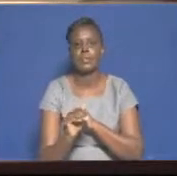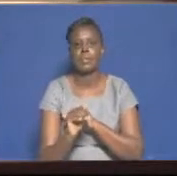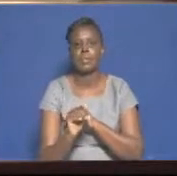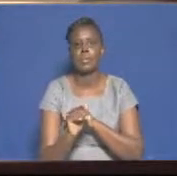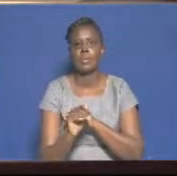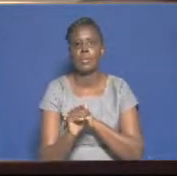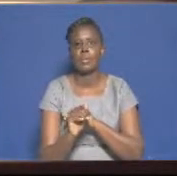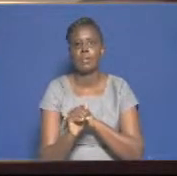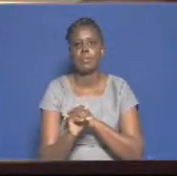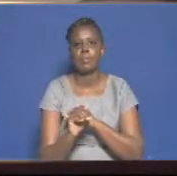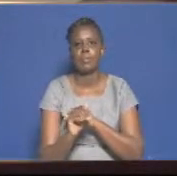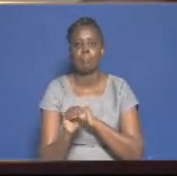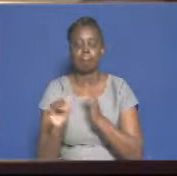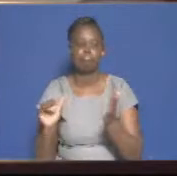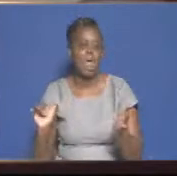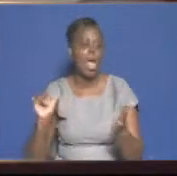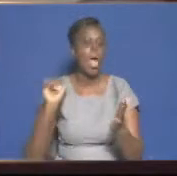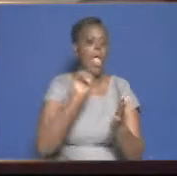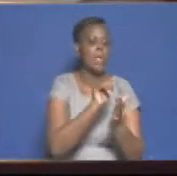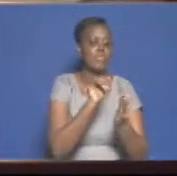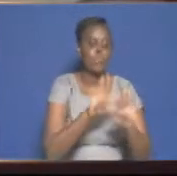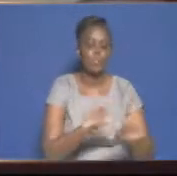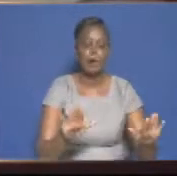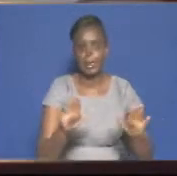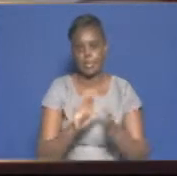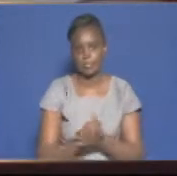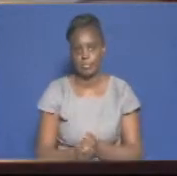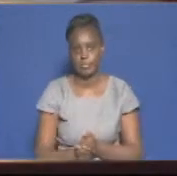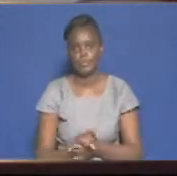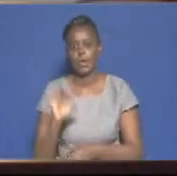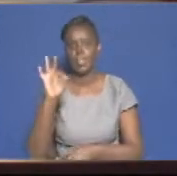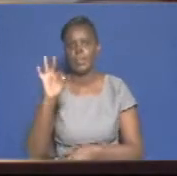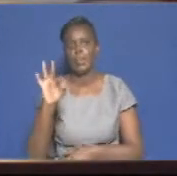the export market? Three,